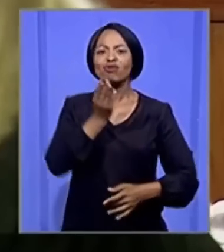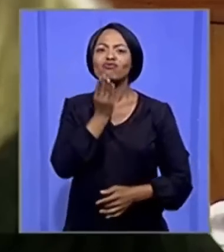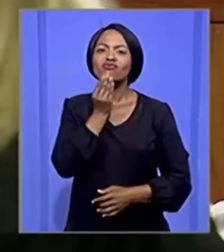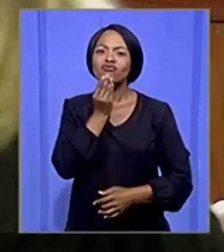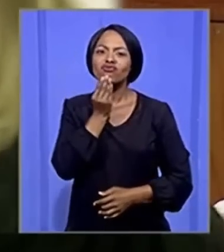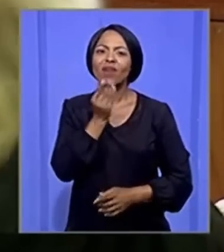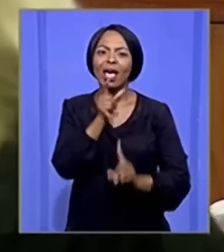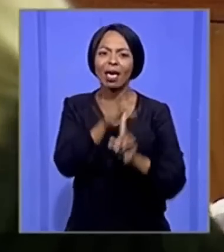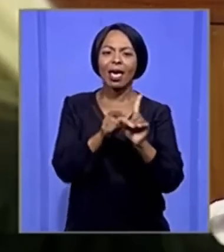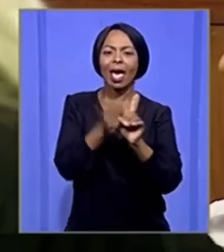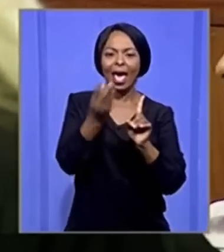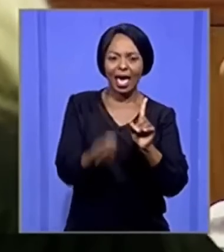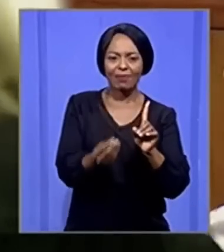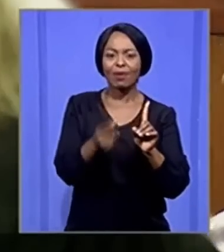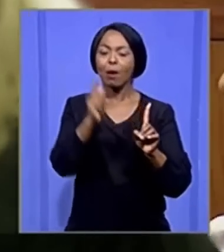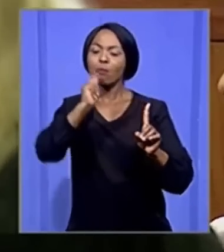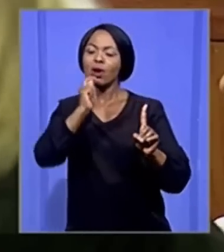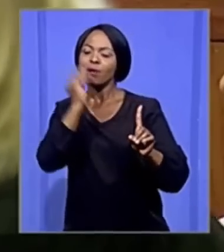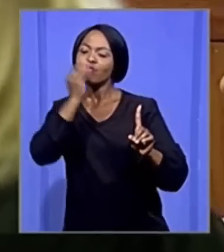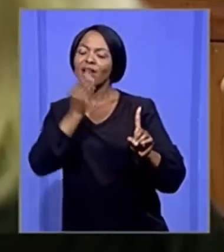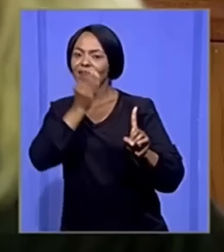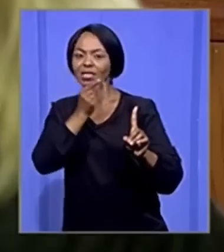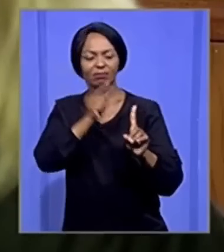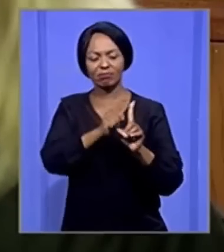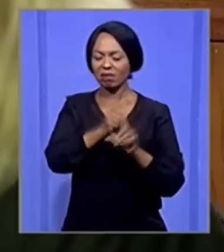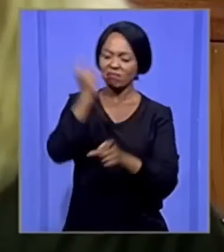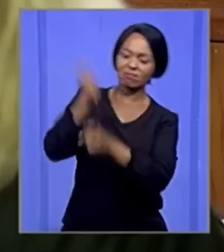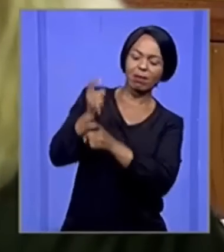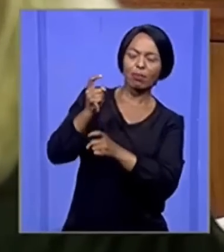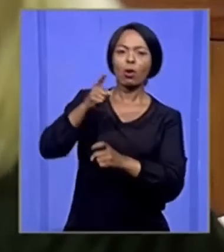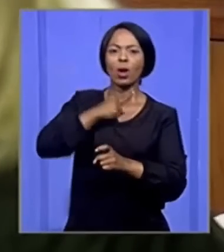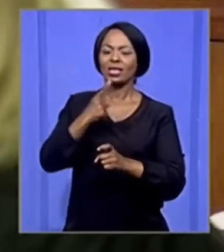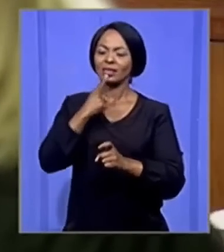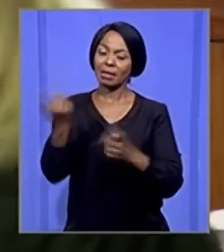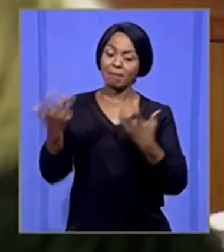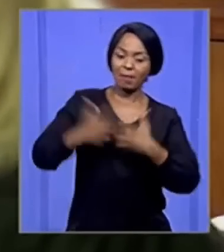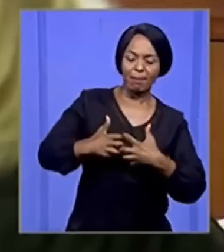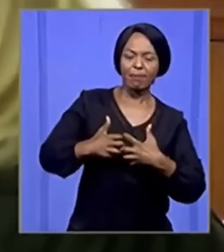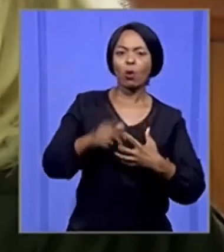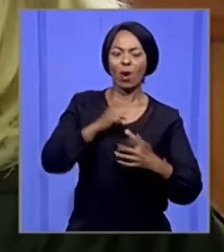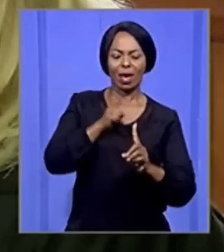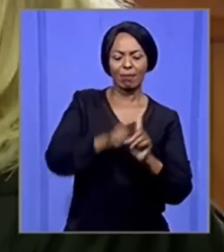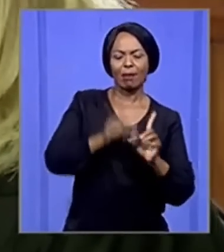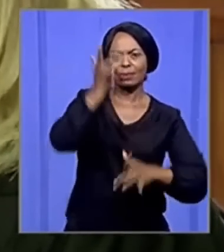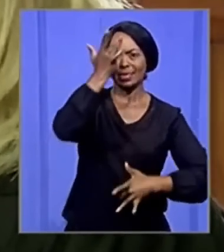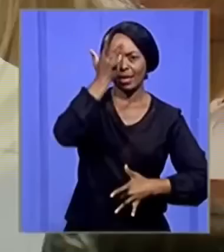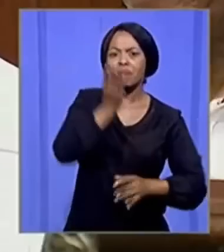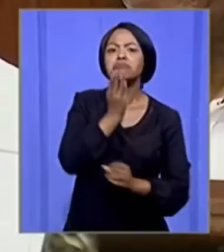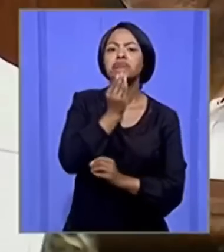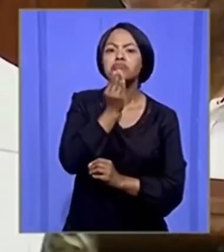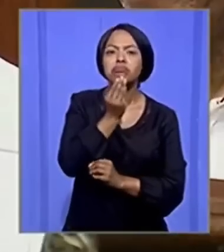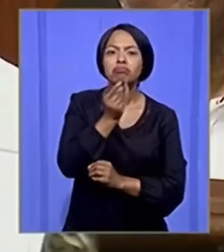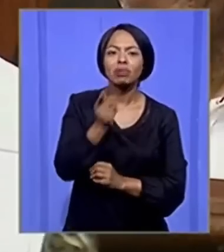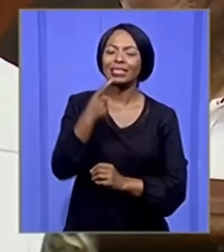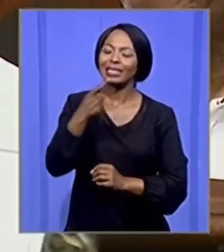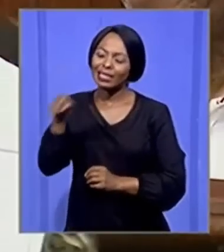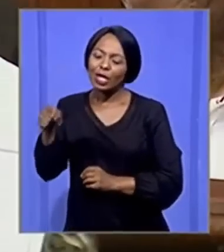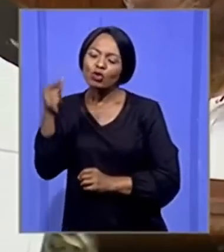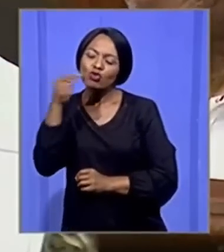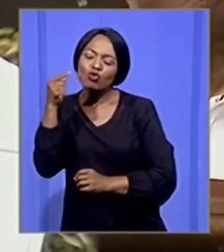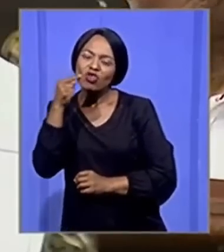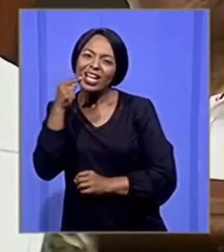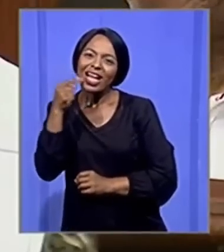Bester la go gana go ja dijo tsa mo mosong ke gore di ne di sa siamela molwetse wa sukiri ka gonne di na le sukiri e ntsi mme seo se ne